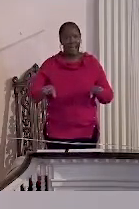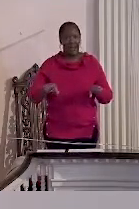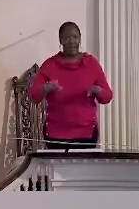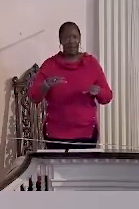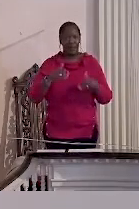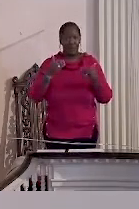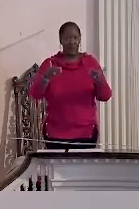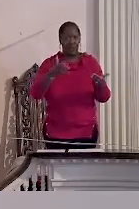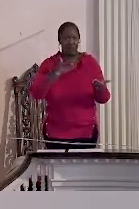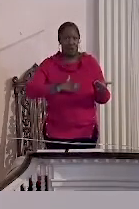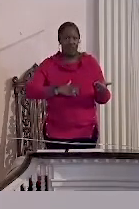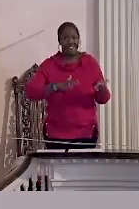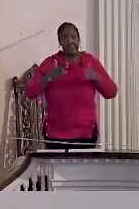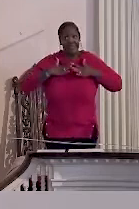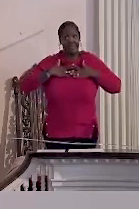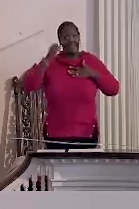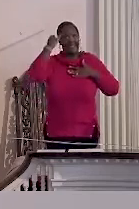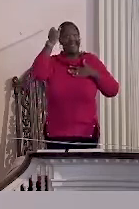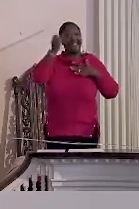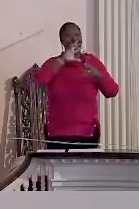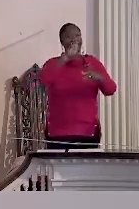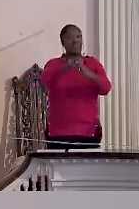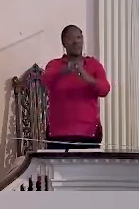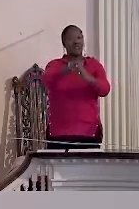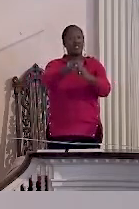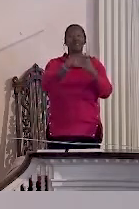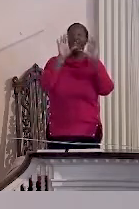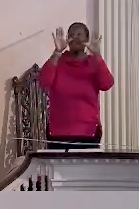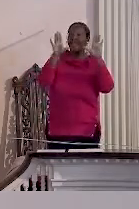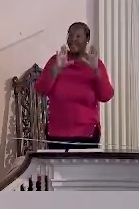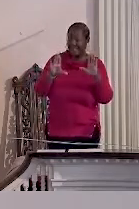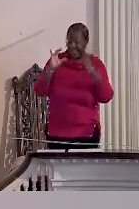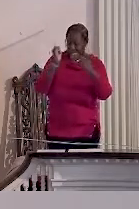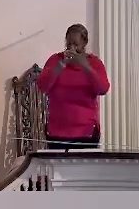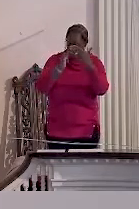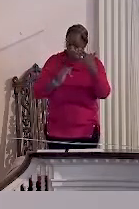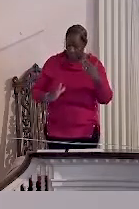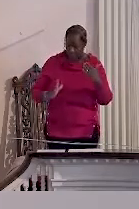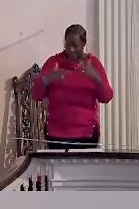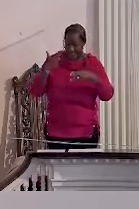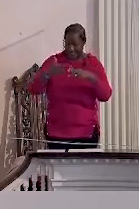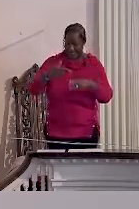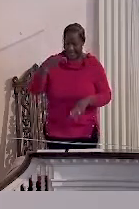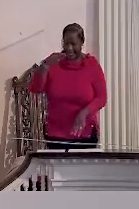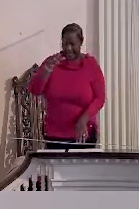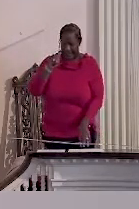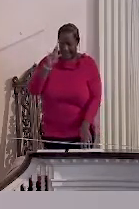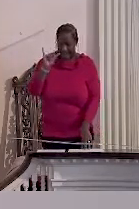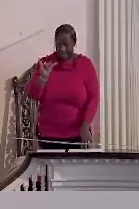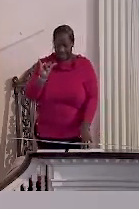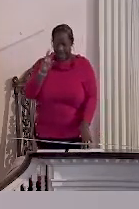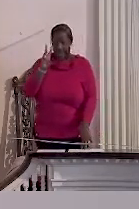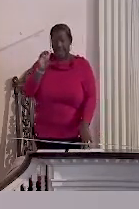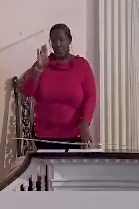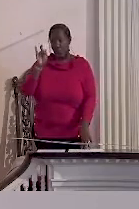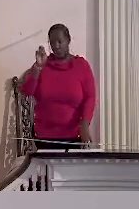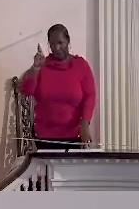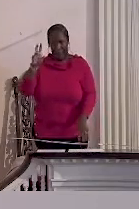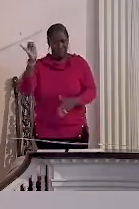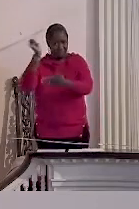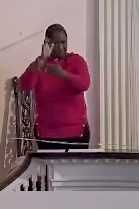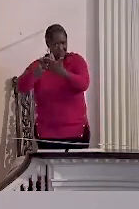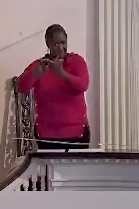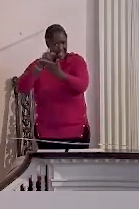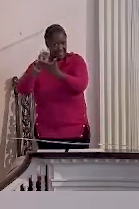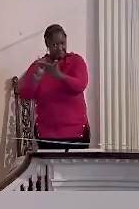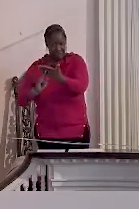how to contribute. A fantastic artist, Penny Weber, illustrated and helped the story come to life. And we